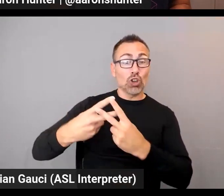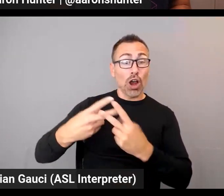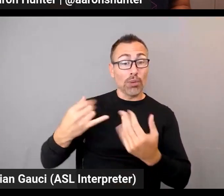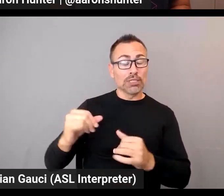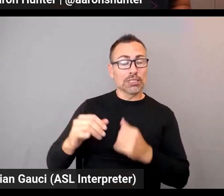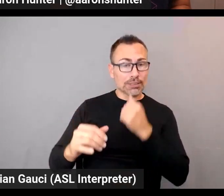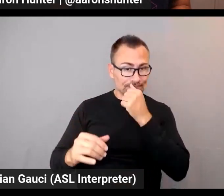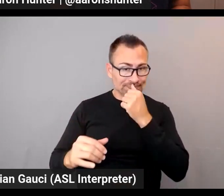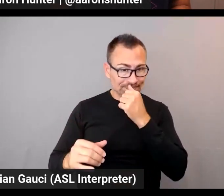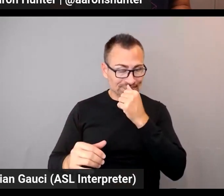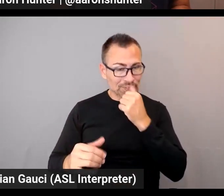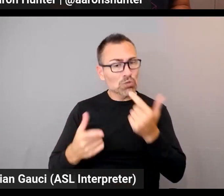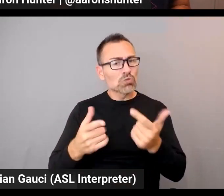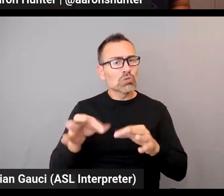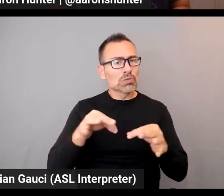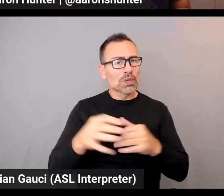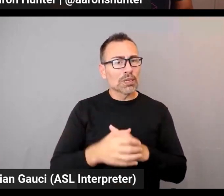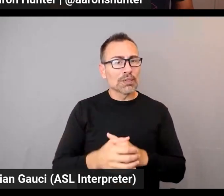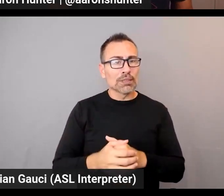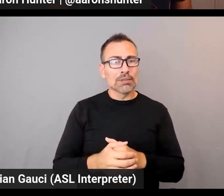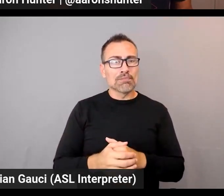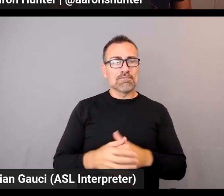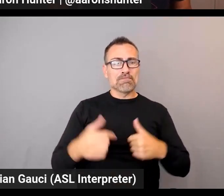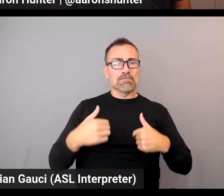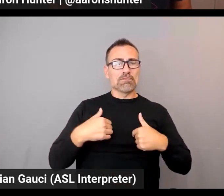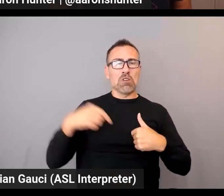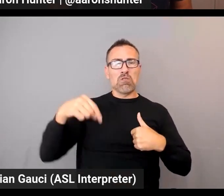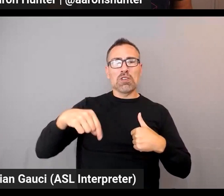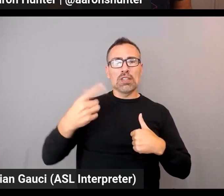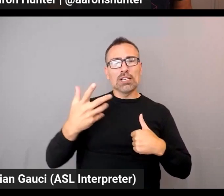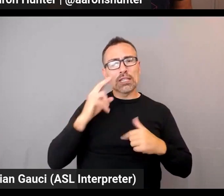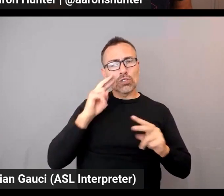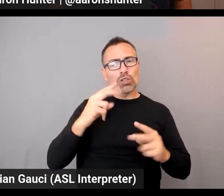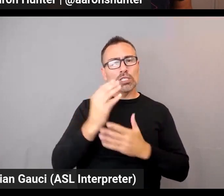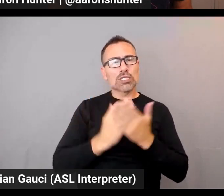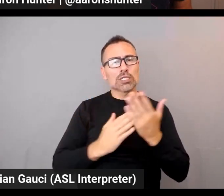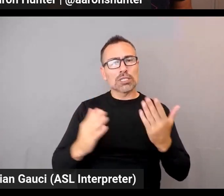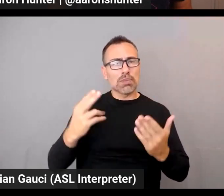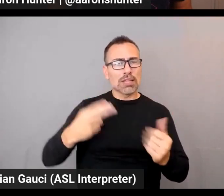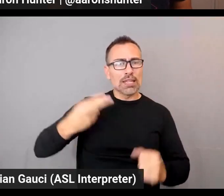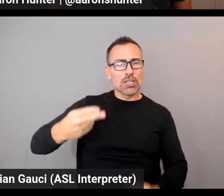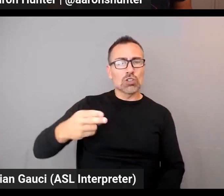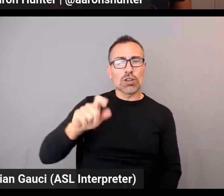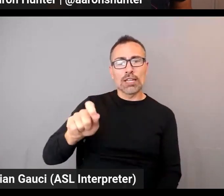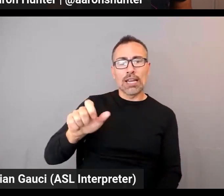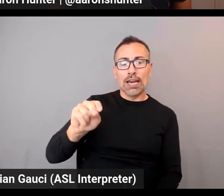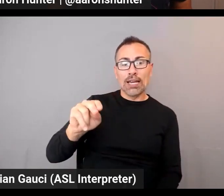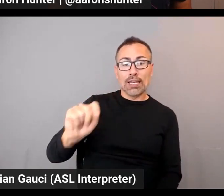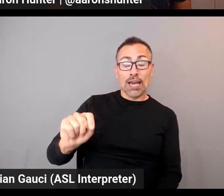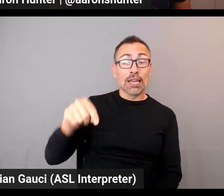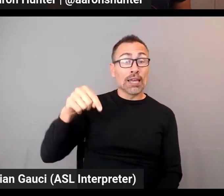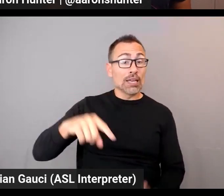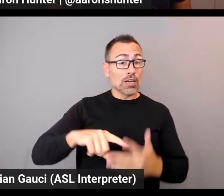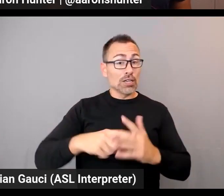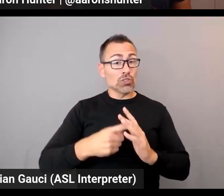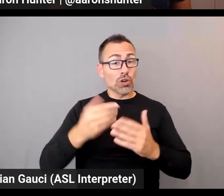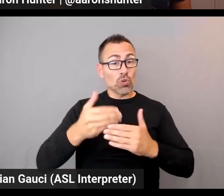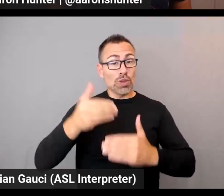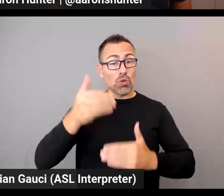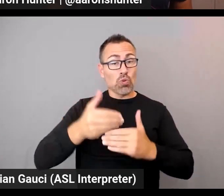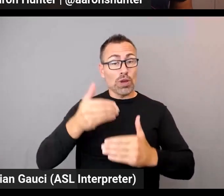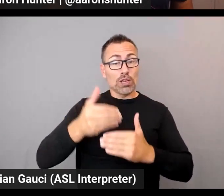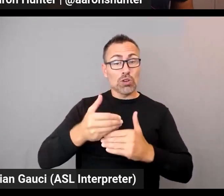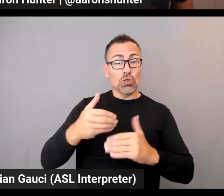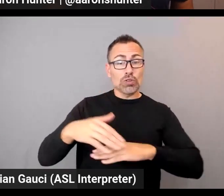totally. So for this, let's look at some of the history of .NET. So .NET really started with this Windows-based platform, which was called